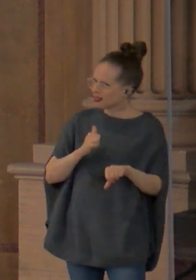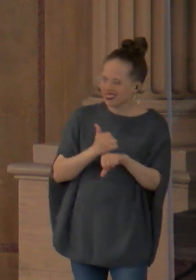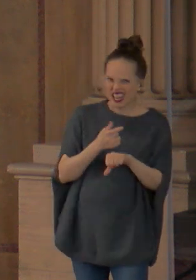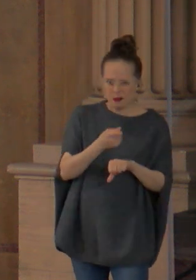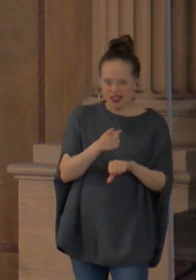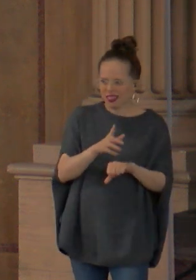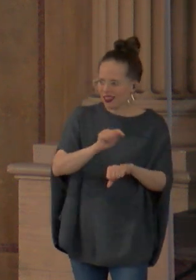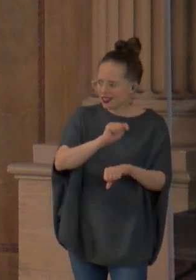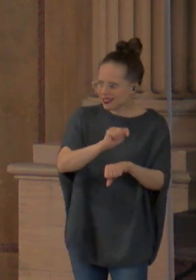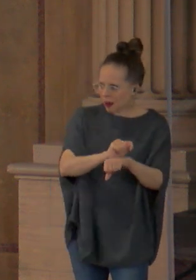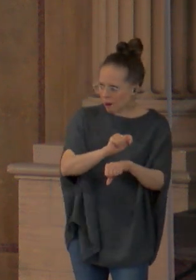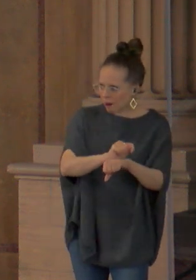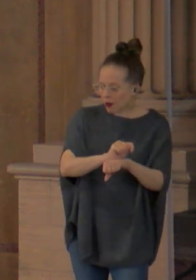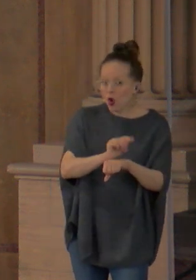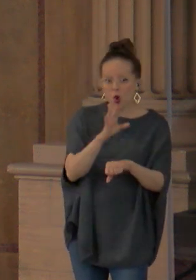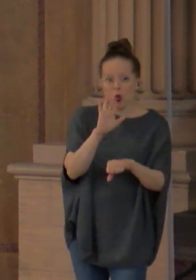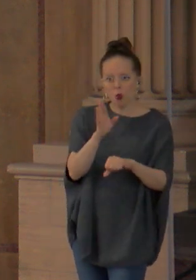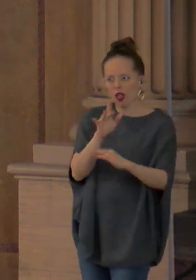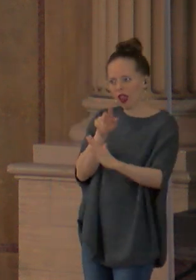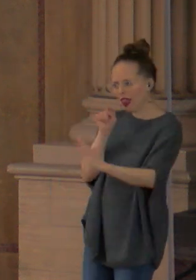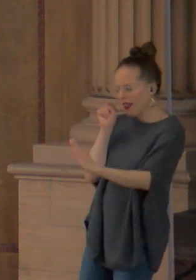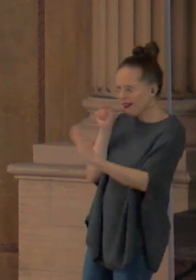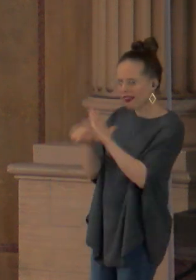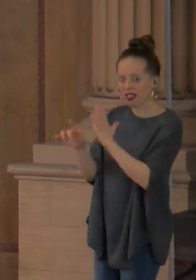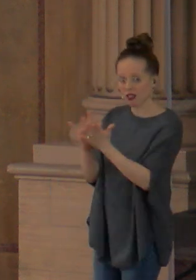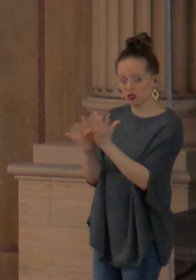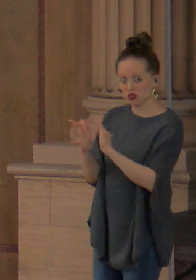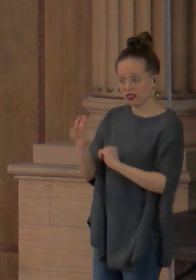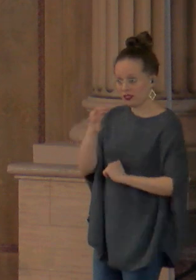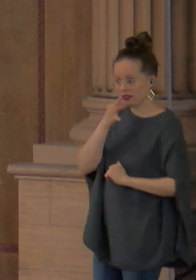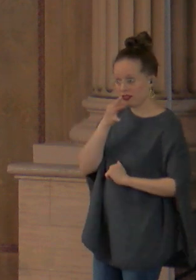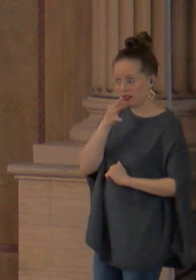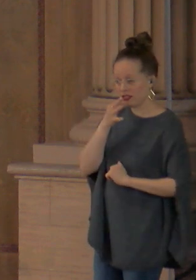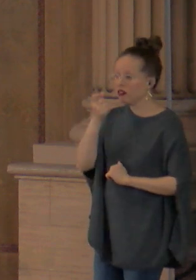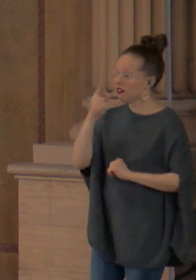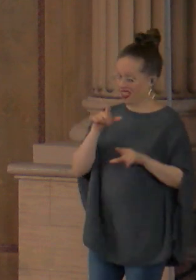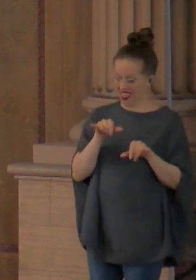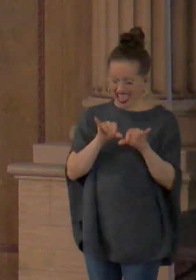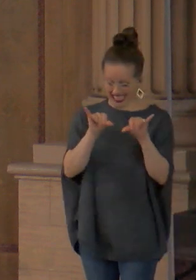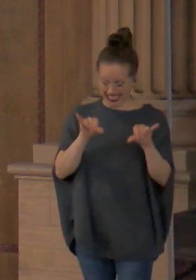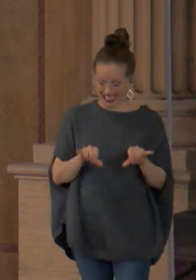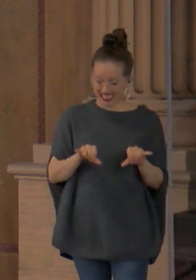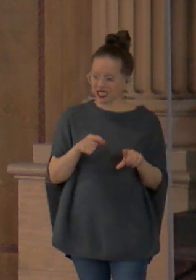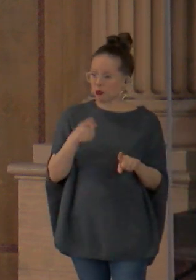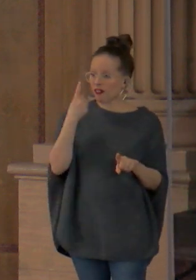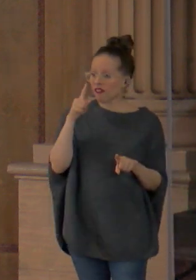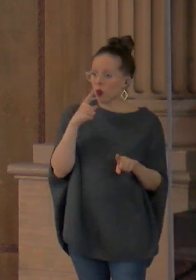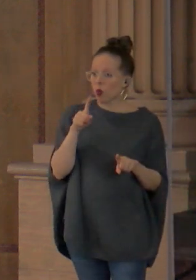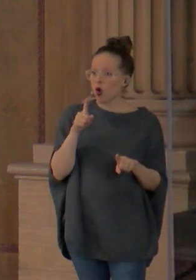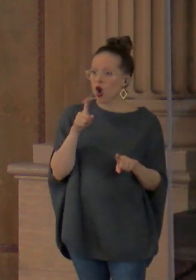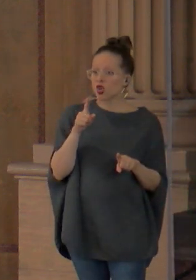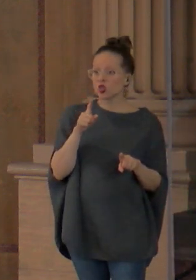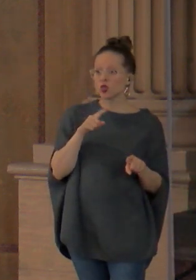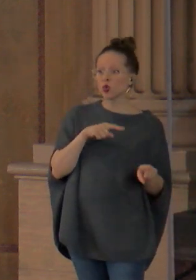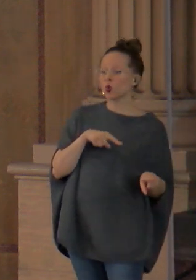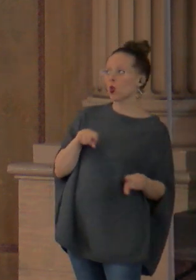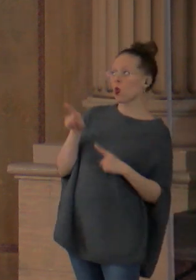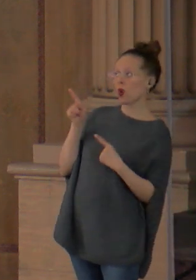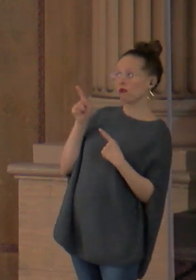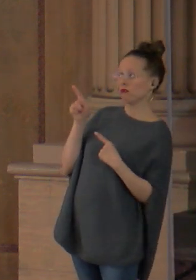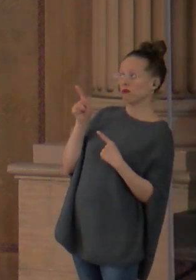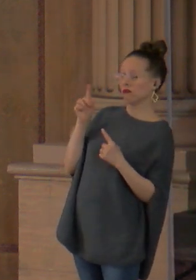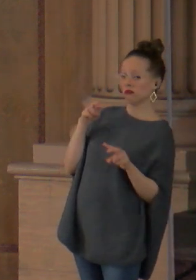is about to put Jesus to death. Now remember, this whole system existed to point people to Jesus. All those blood